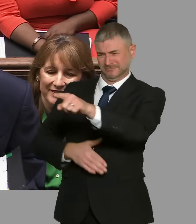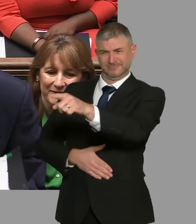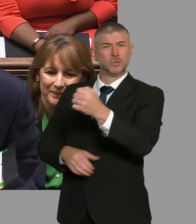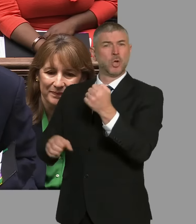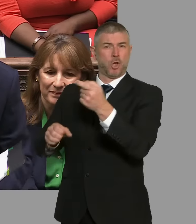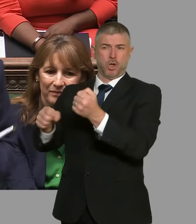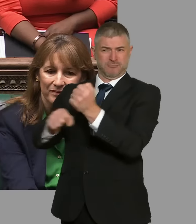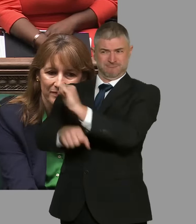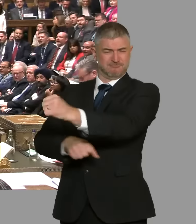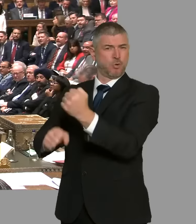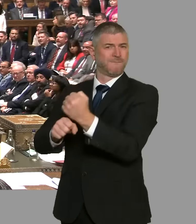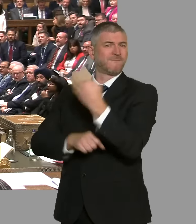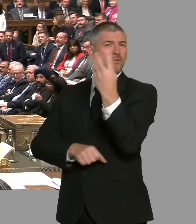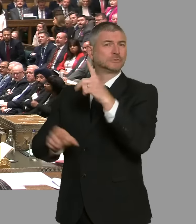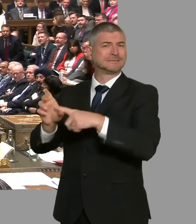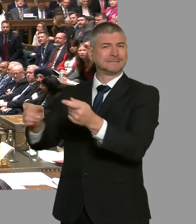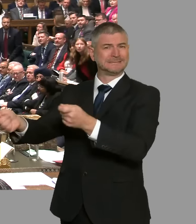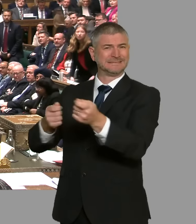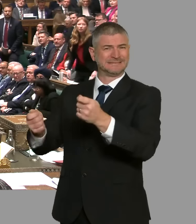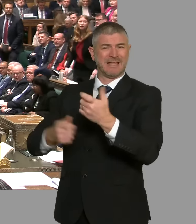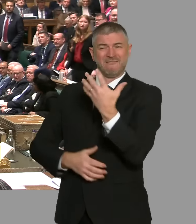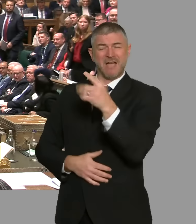the rate today.